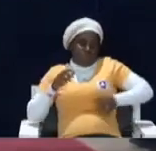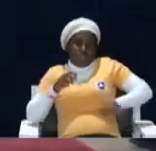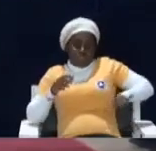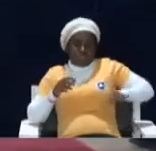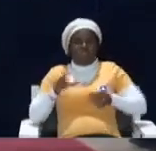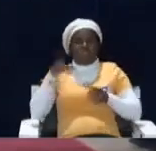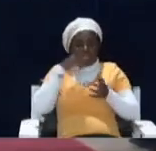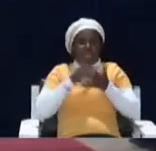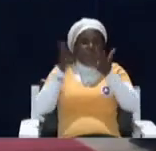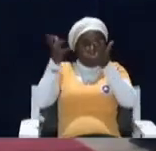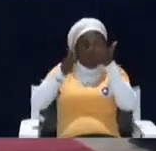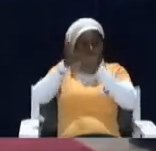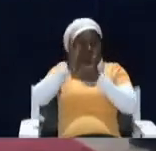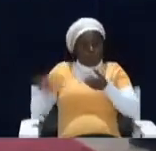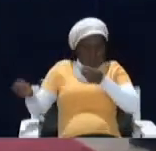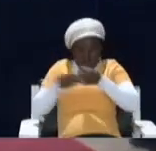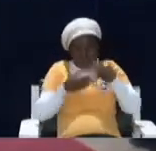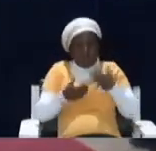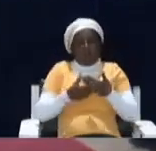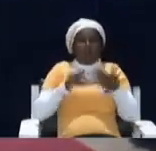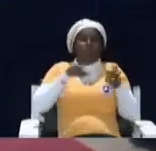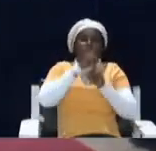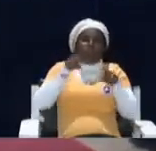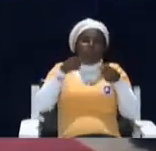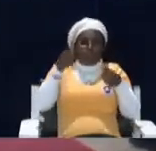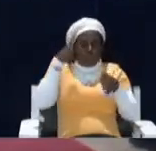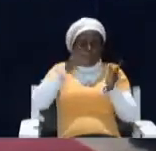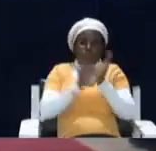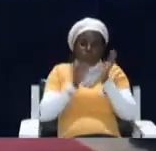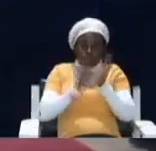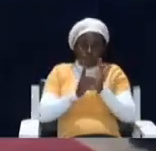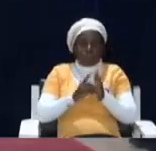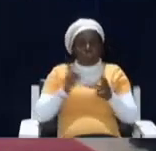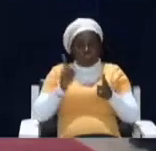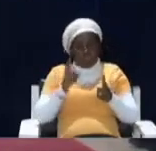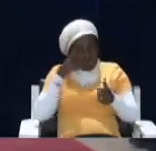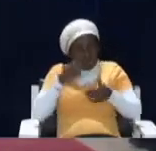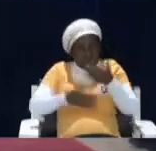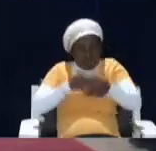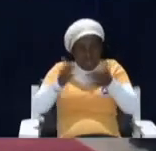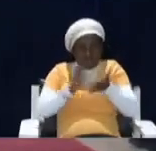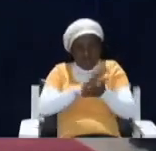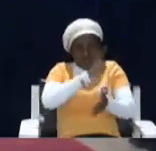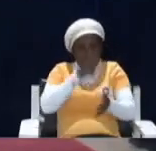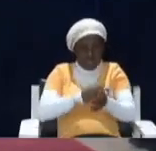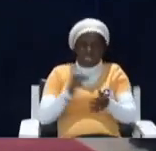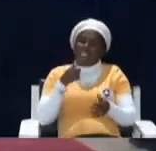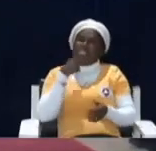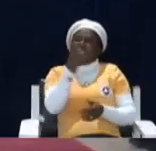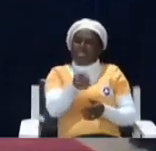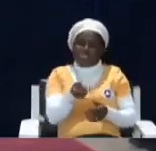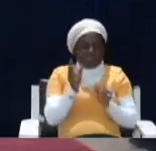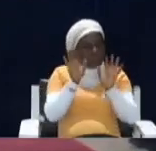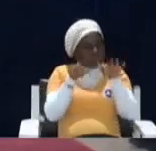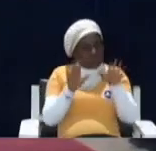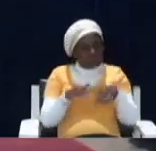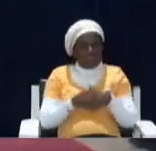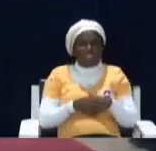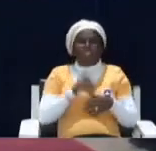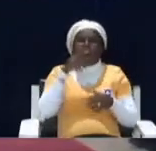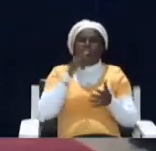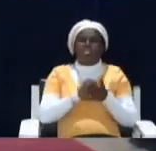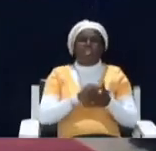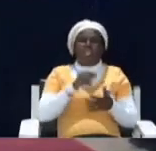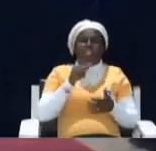while I was going to see the gynecologist for follow-up as to how to get pregnant, they told me, they said, "Madam, you said you did